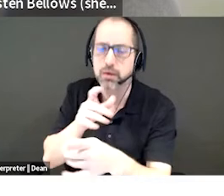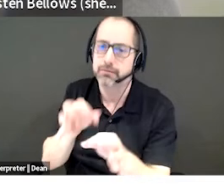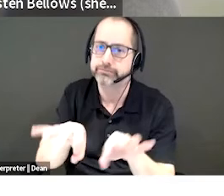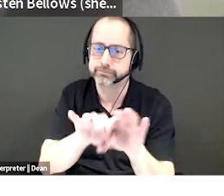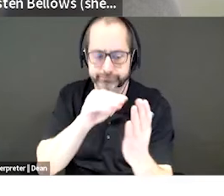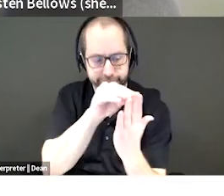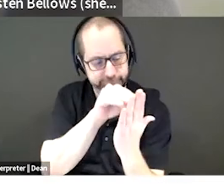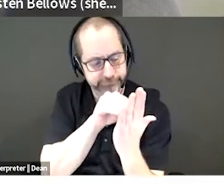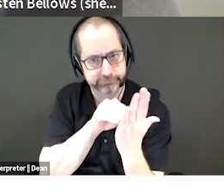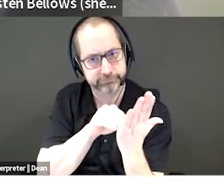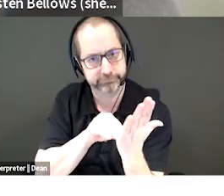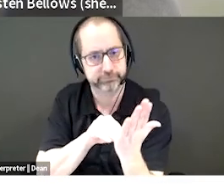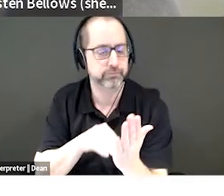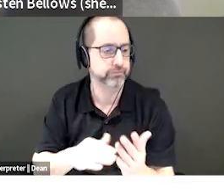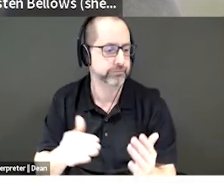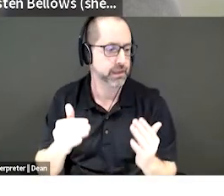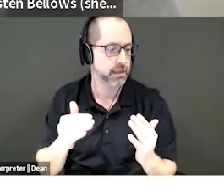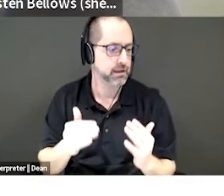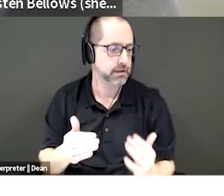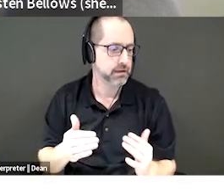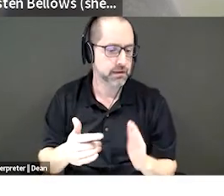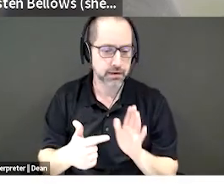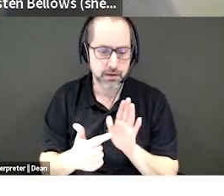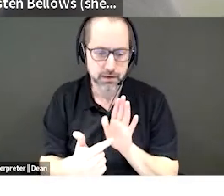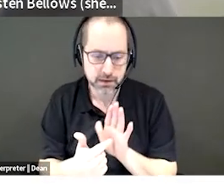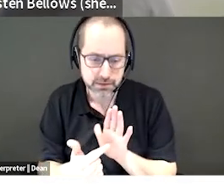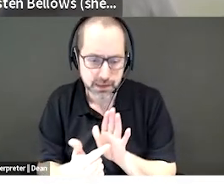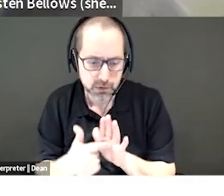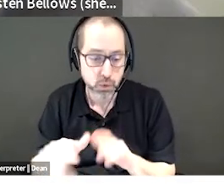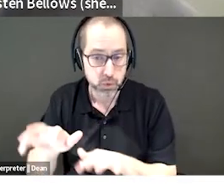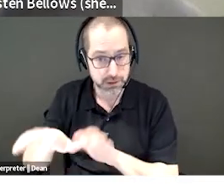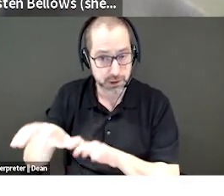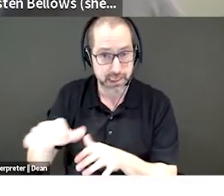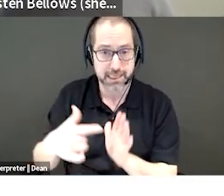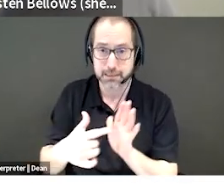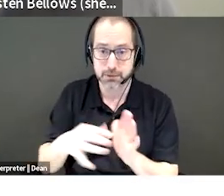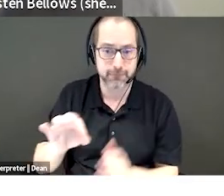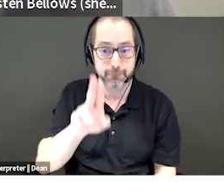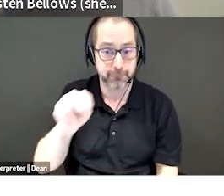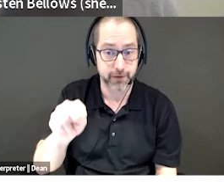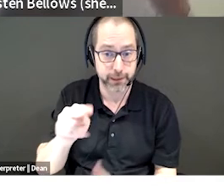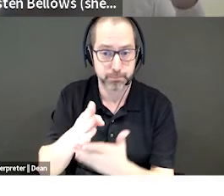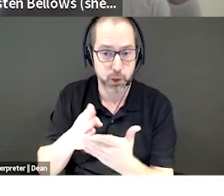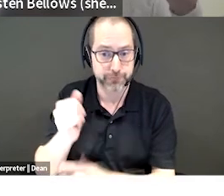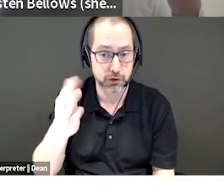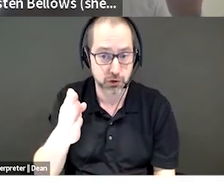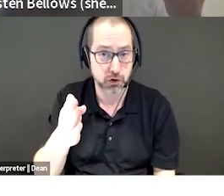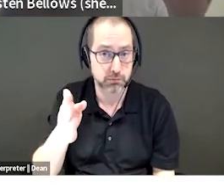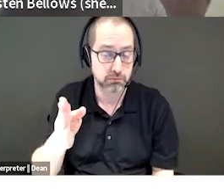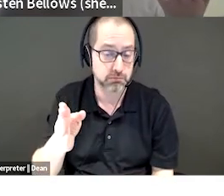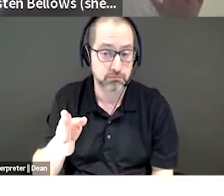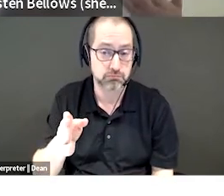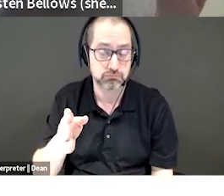What are some examples of fun parts of the job? Maybe it helps to think of those. Yeah. Yep. Whatever is going to get you in a